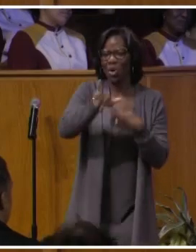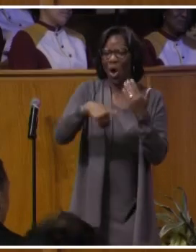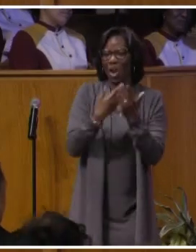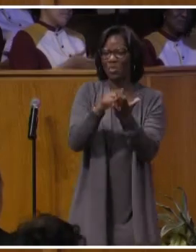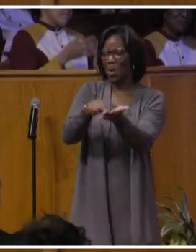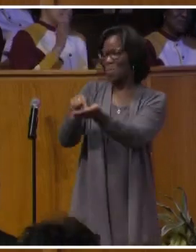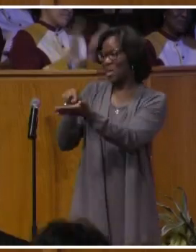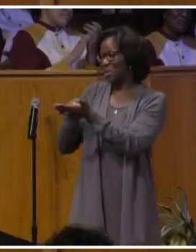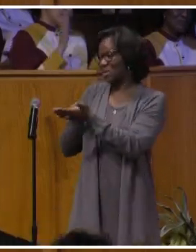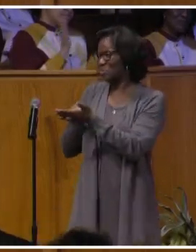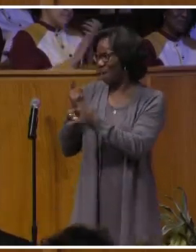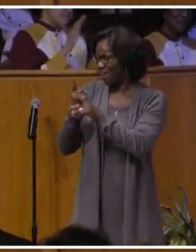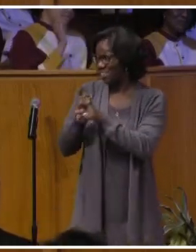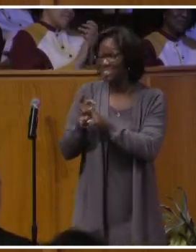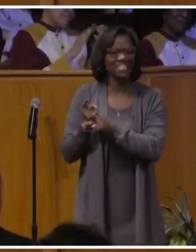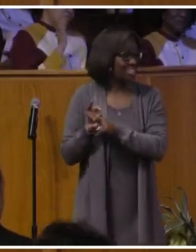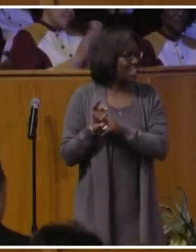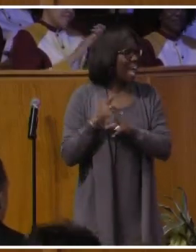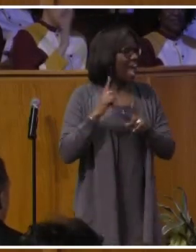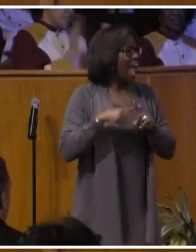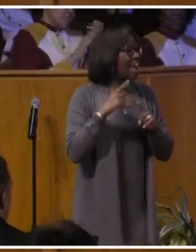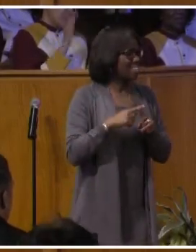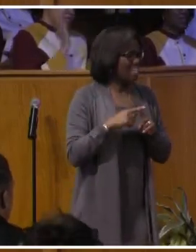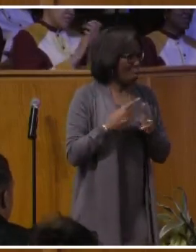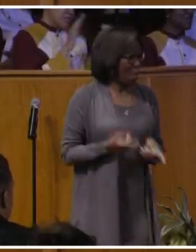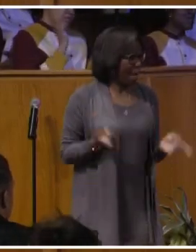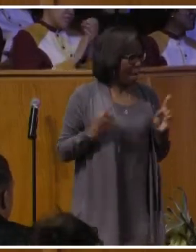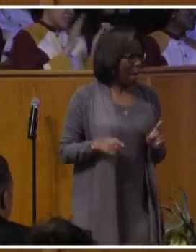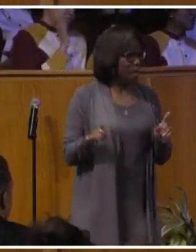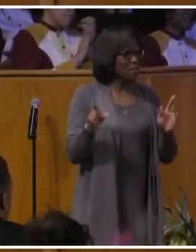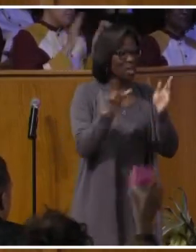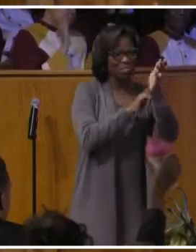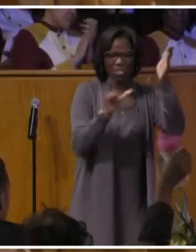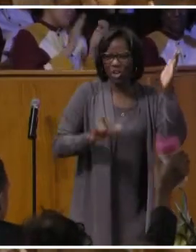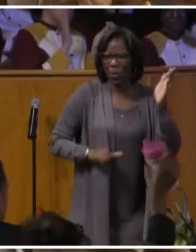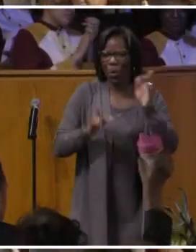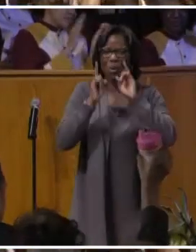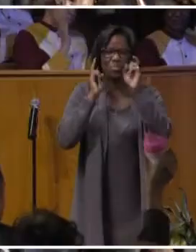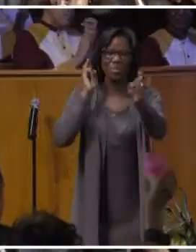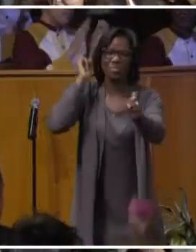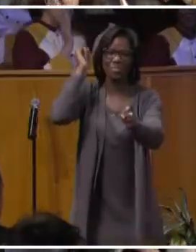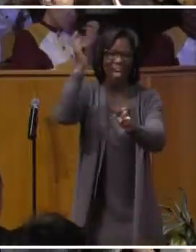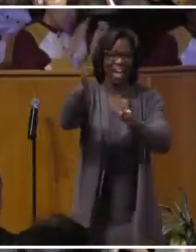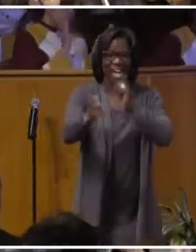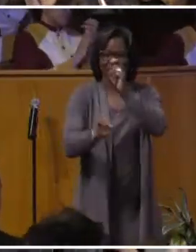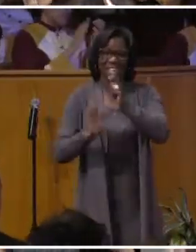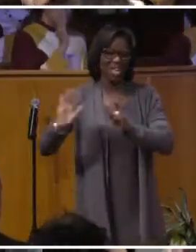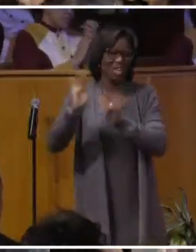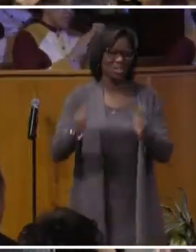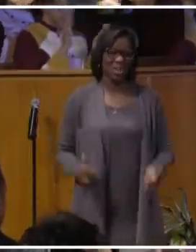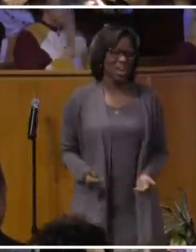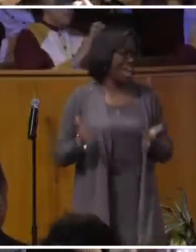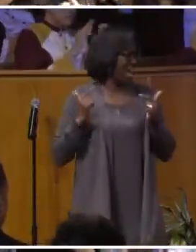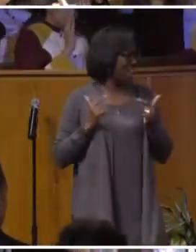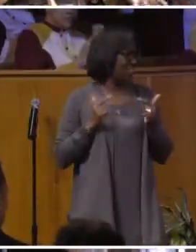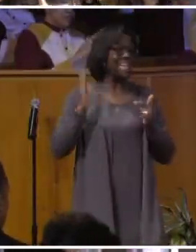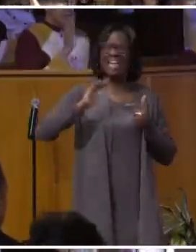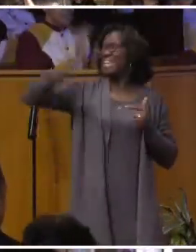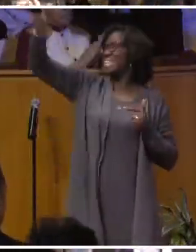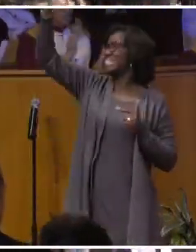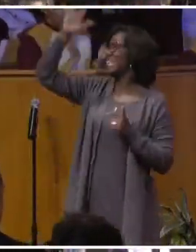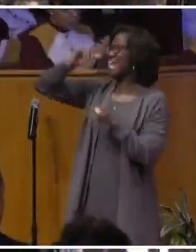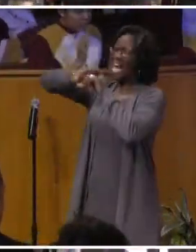owed. And didn't the Lord make a way in your life? Didn't the Lord send